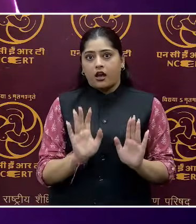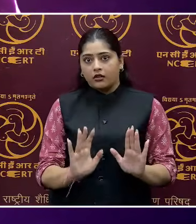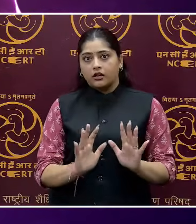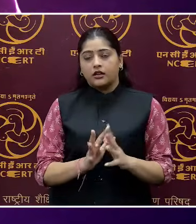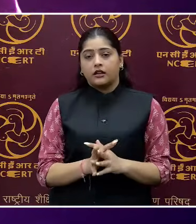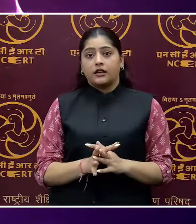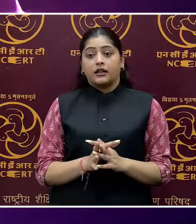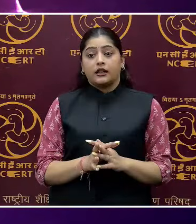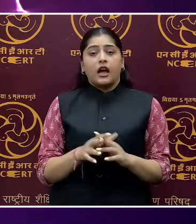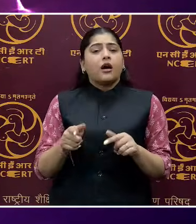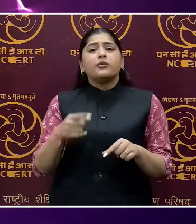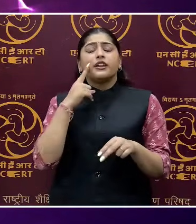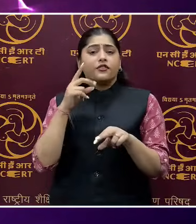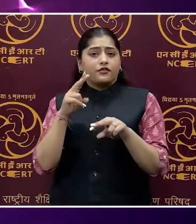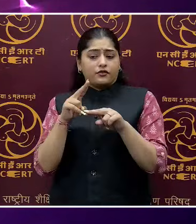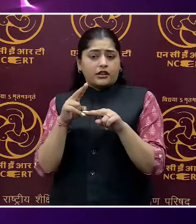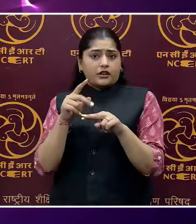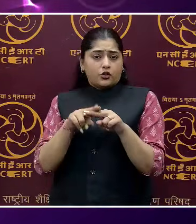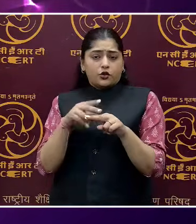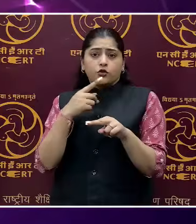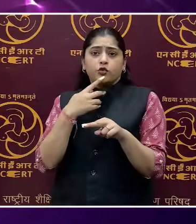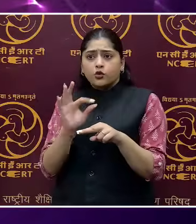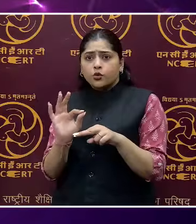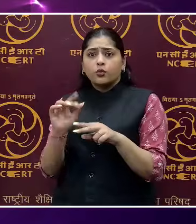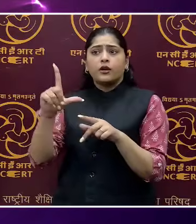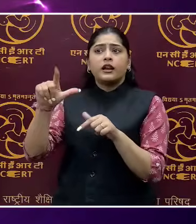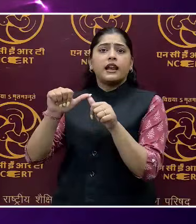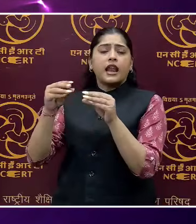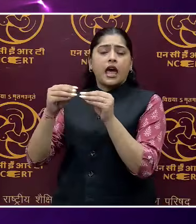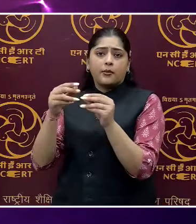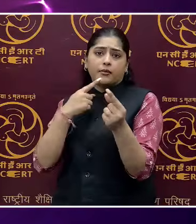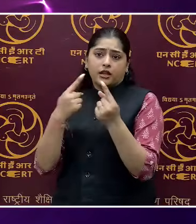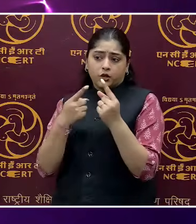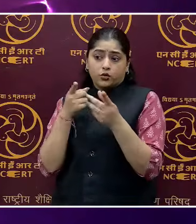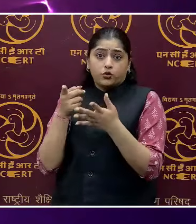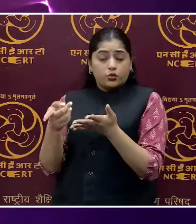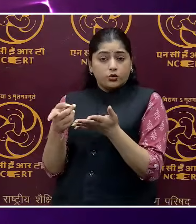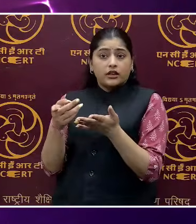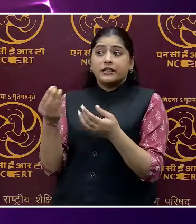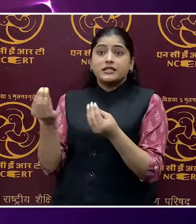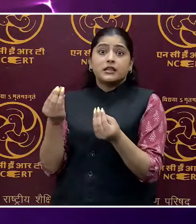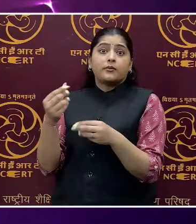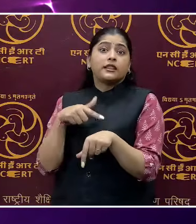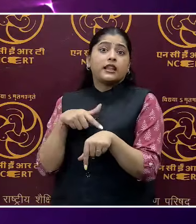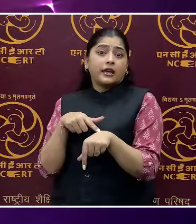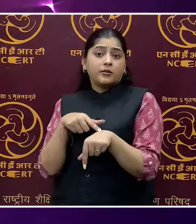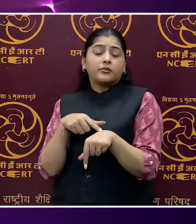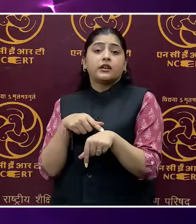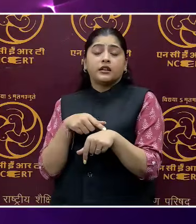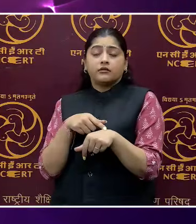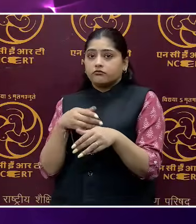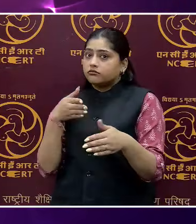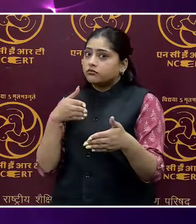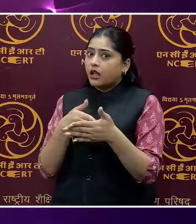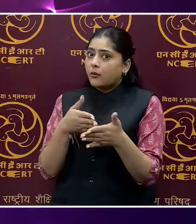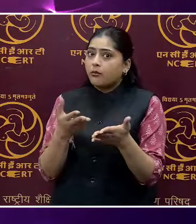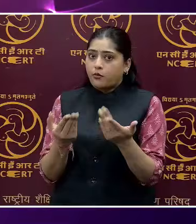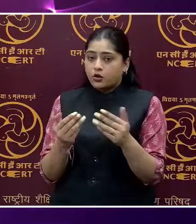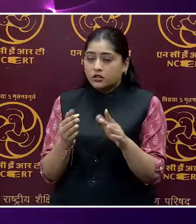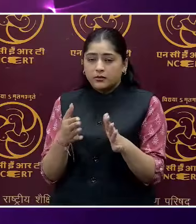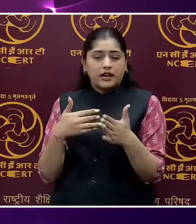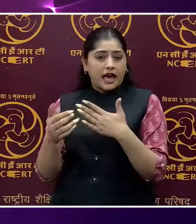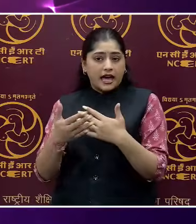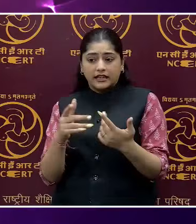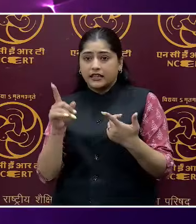In real laboratories, performing the experiment of chemistries is sometimes be risky, hazardous, because it involves the